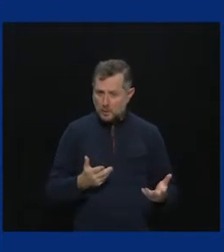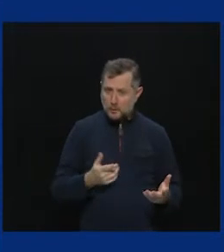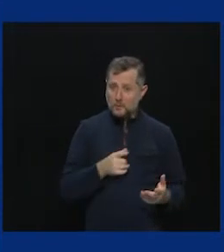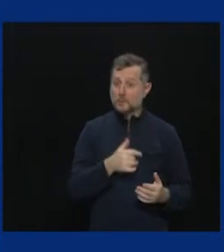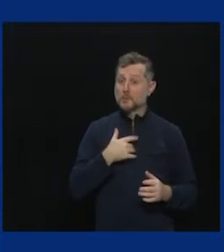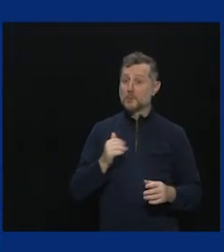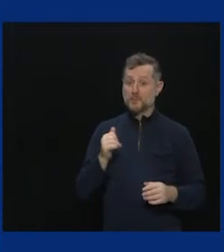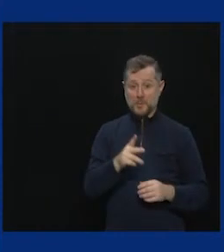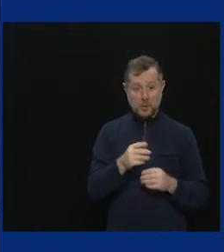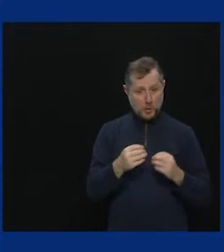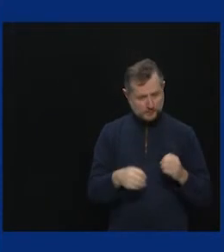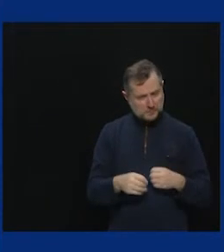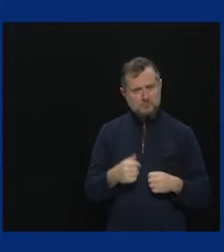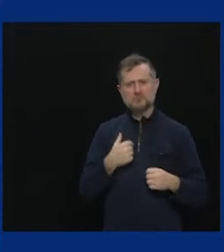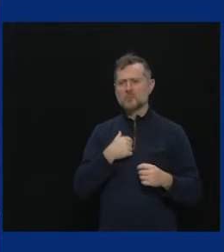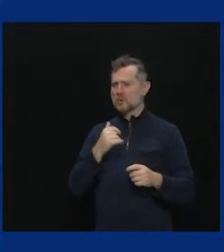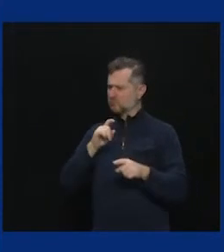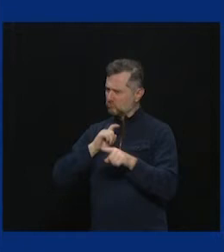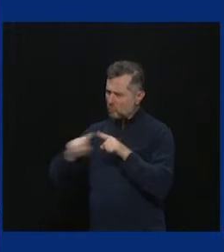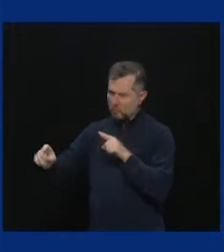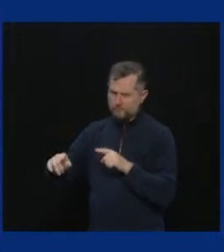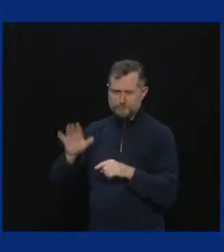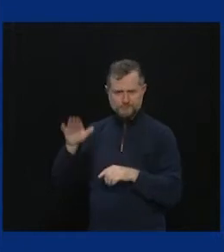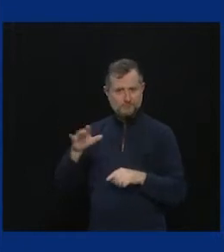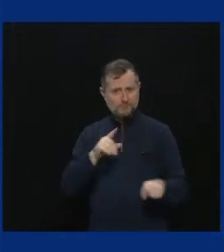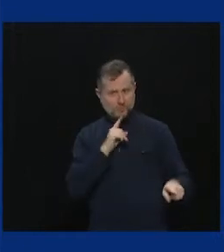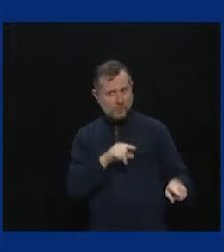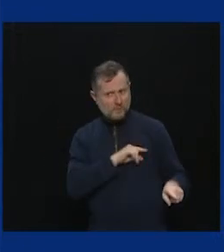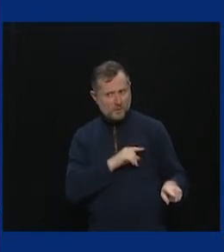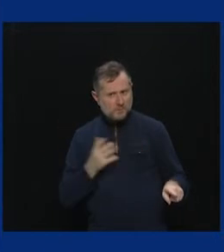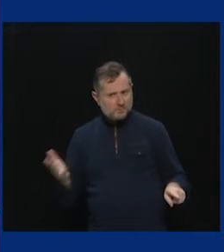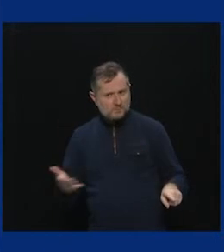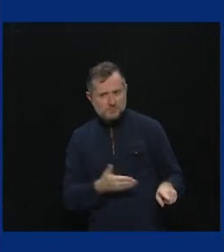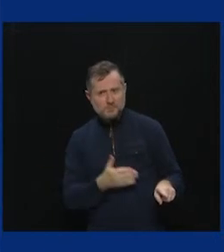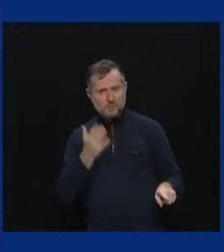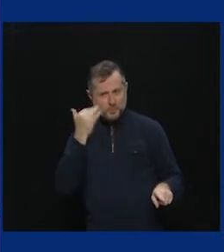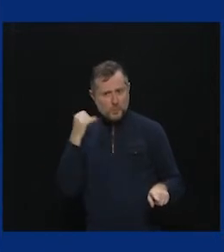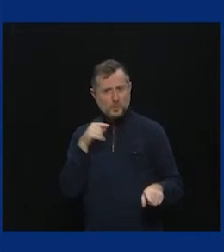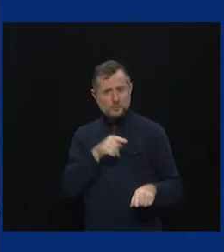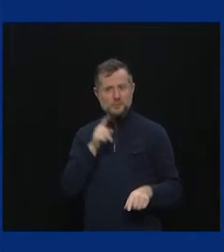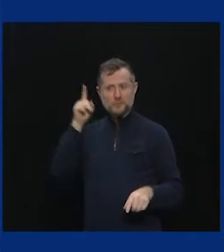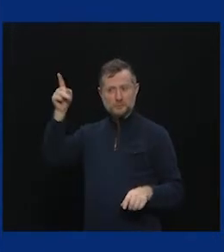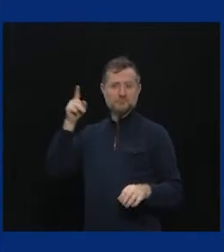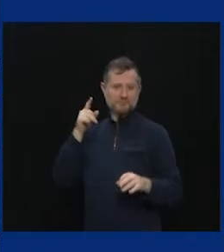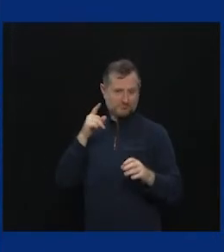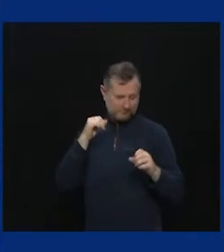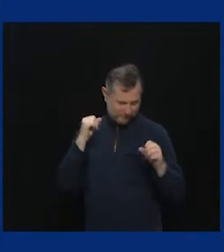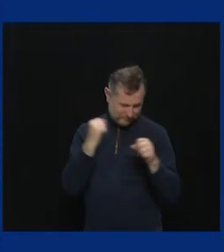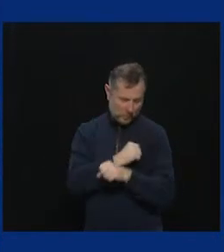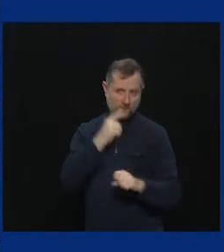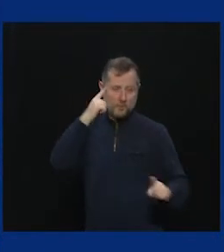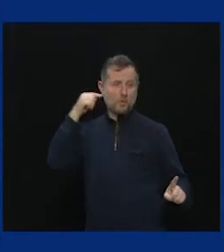know that she qualifies, that she's going to qualify because you're fighting for her.